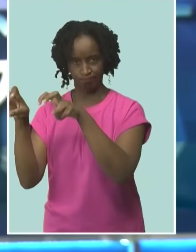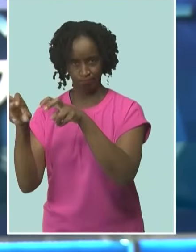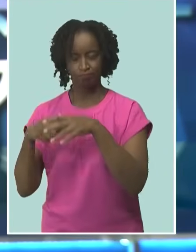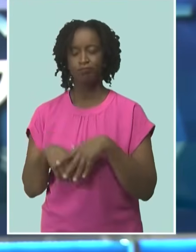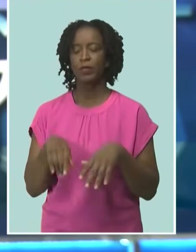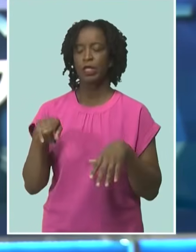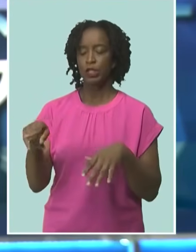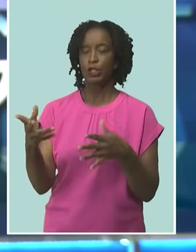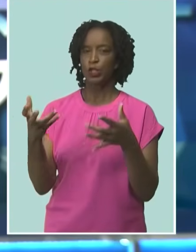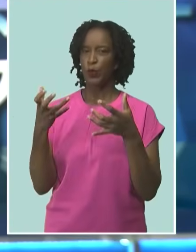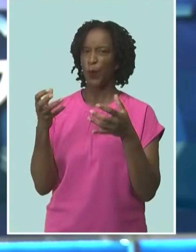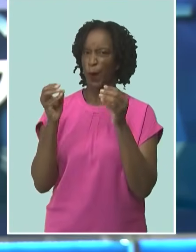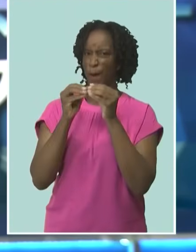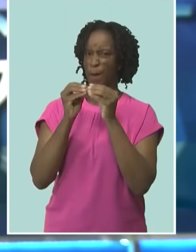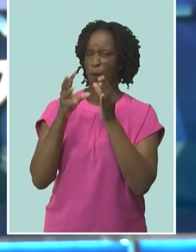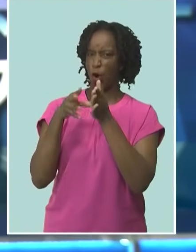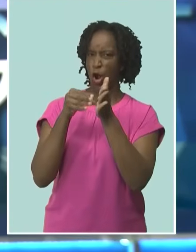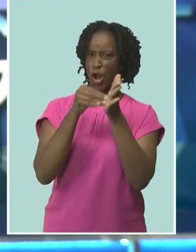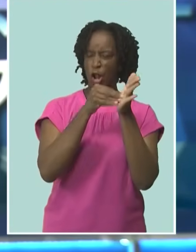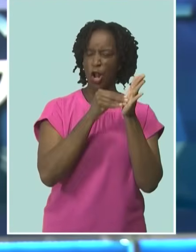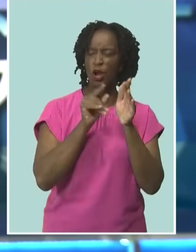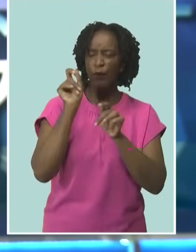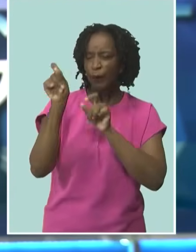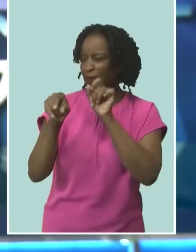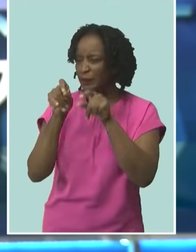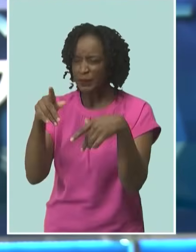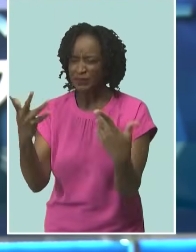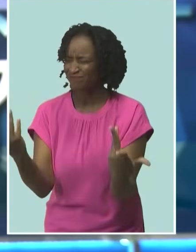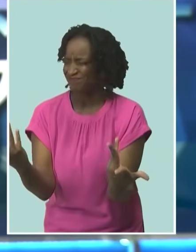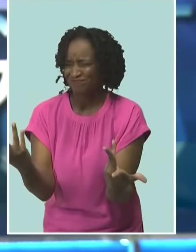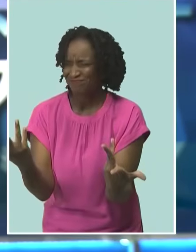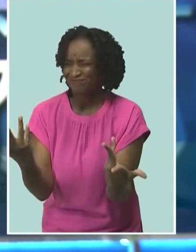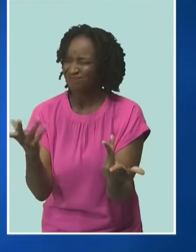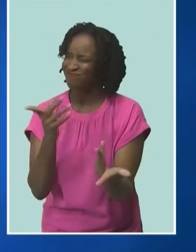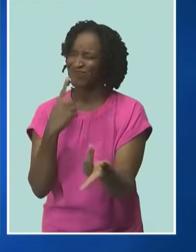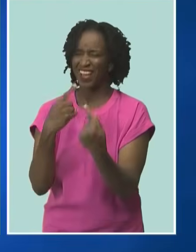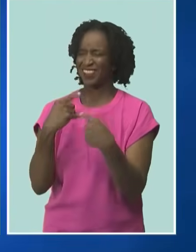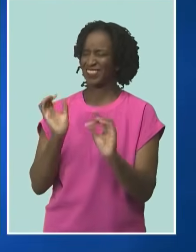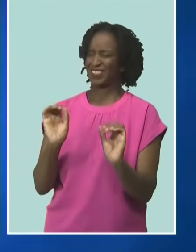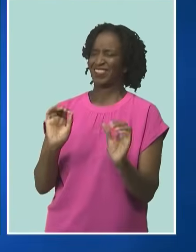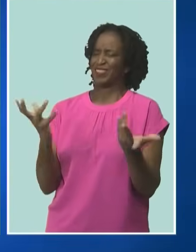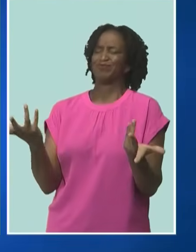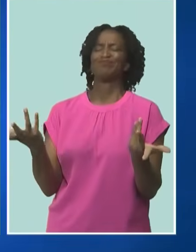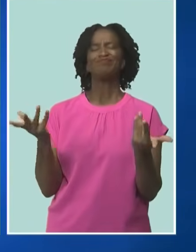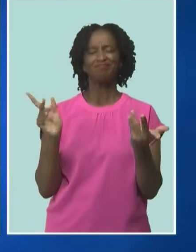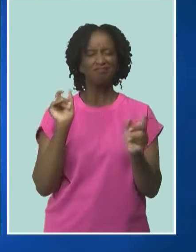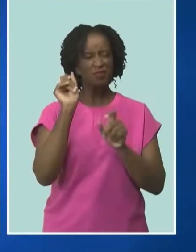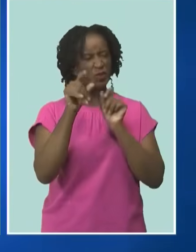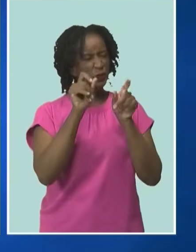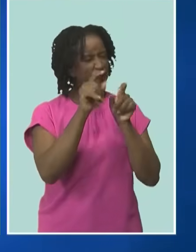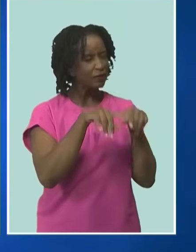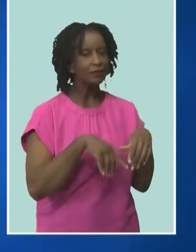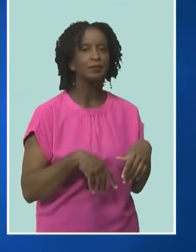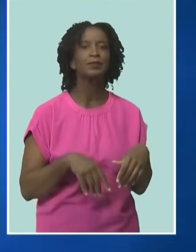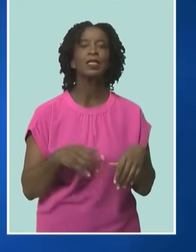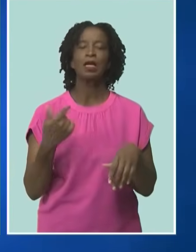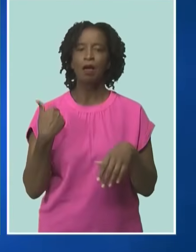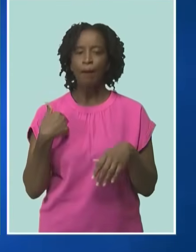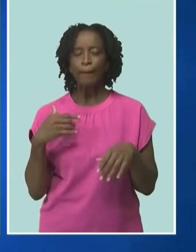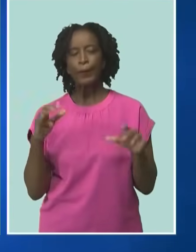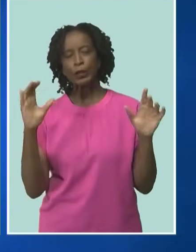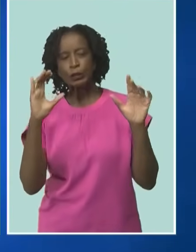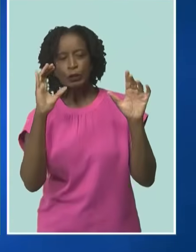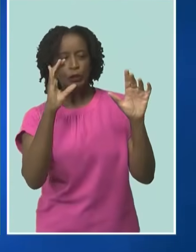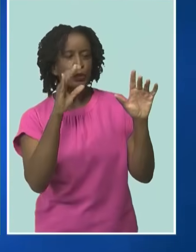she was, and so she sought the answers needed. In that way, I went on an exploratory journey